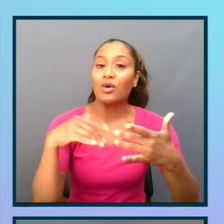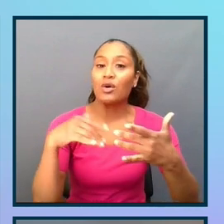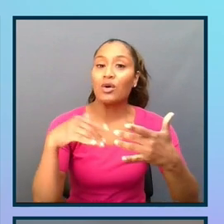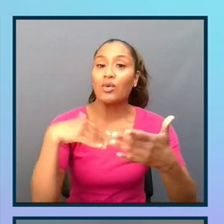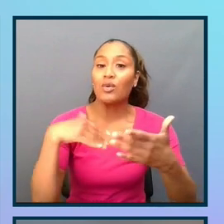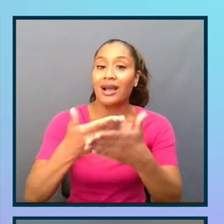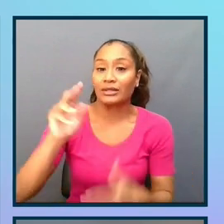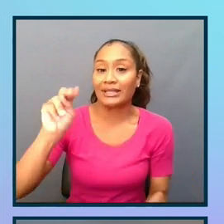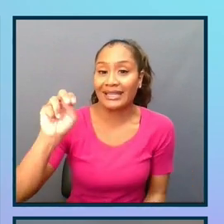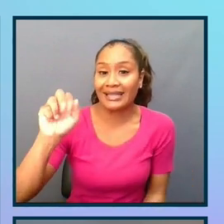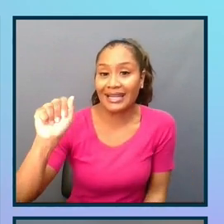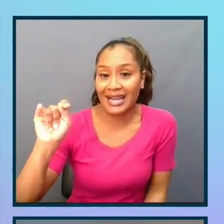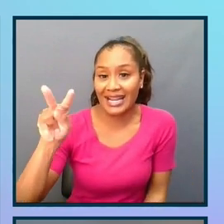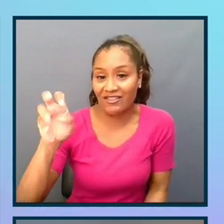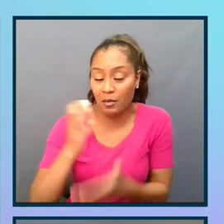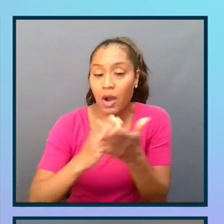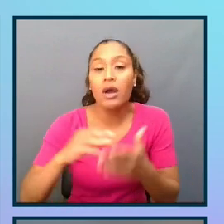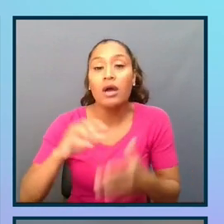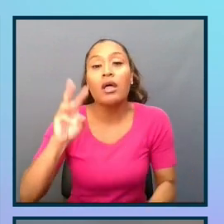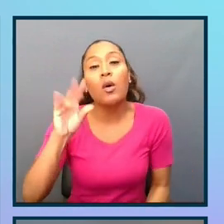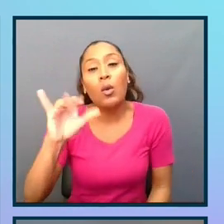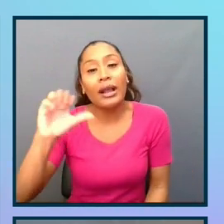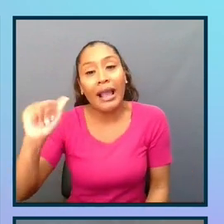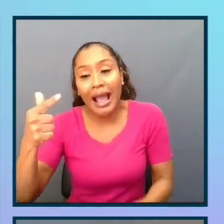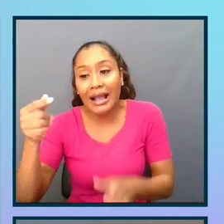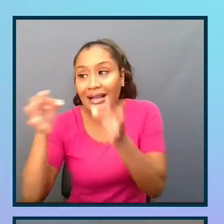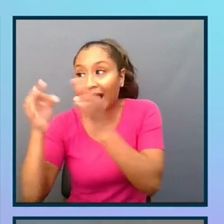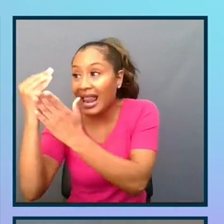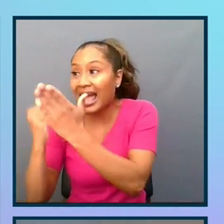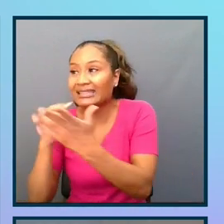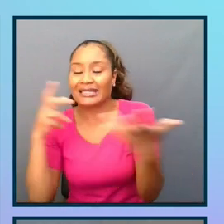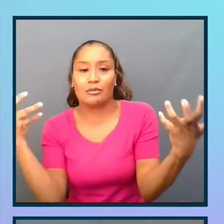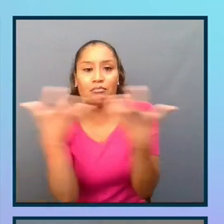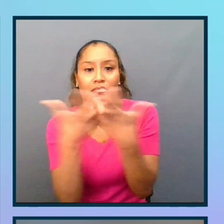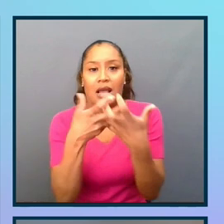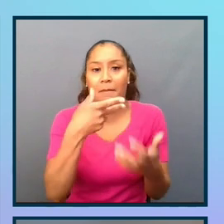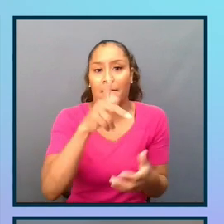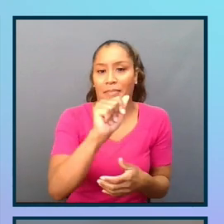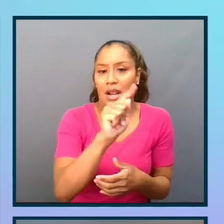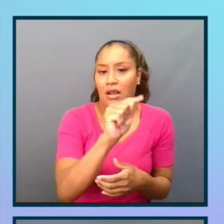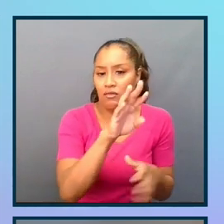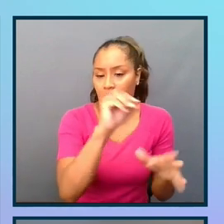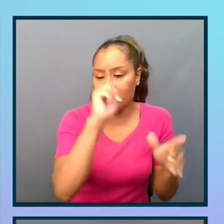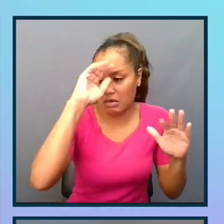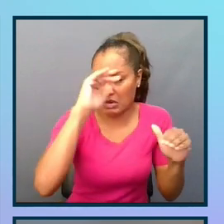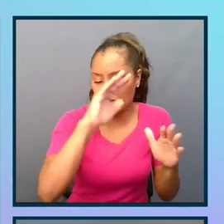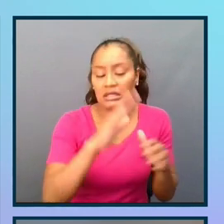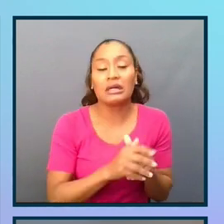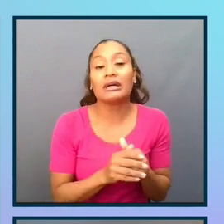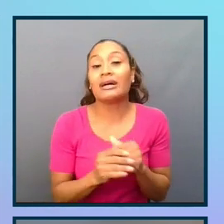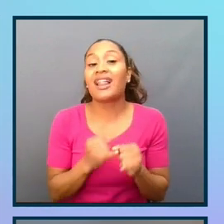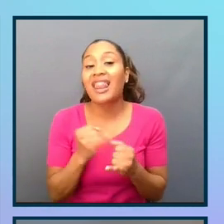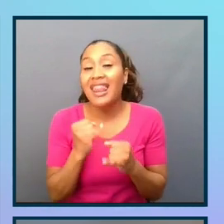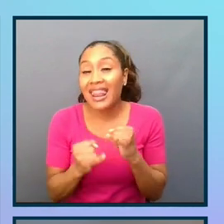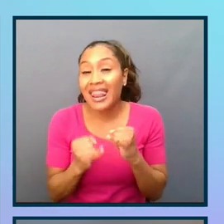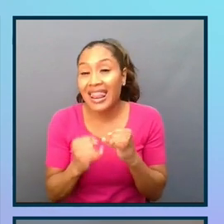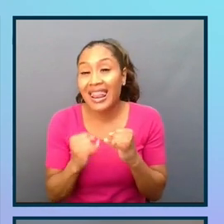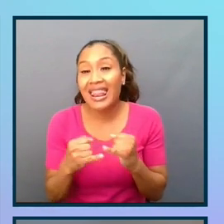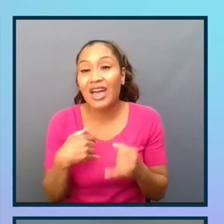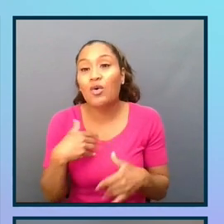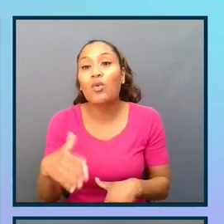components, where WCAG guidelines don't always align with the platform expectations. Lastly, we provide recommendations for